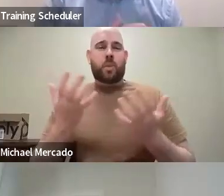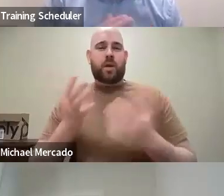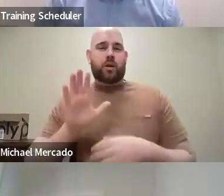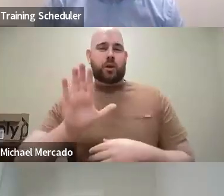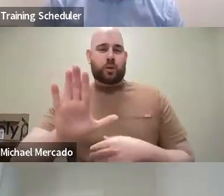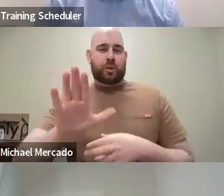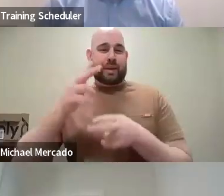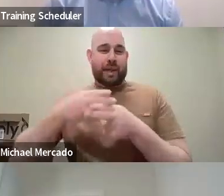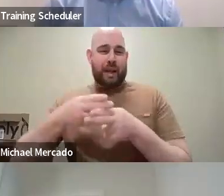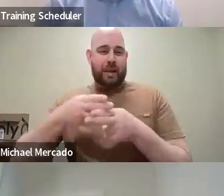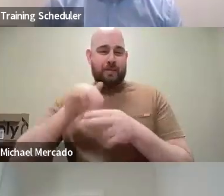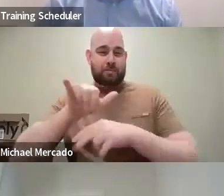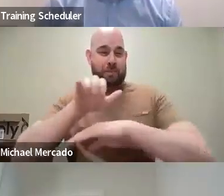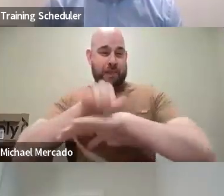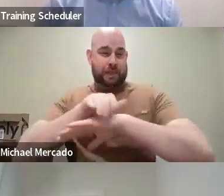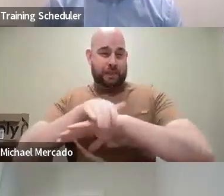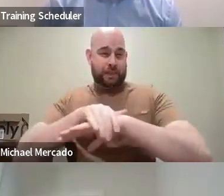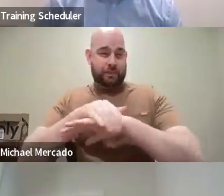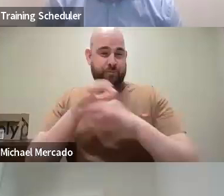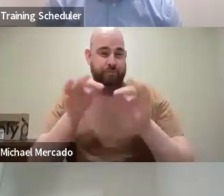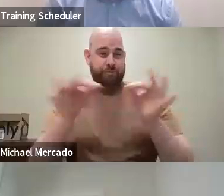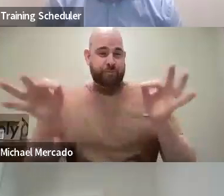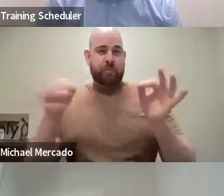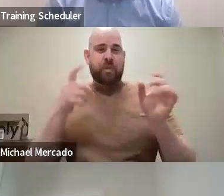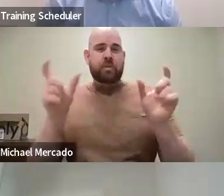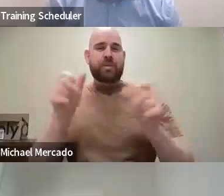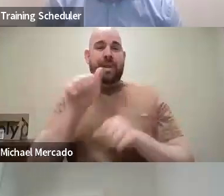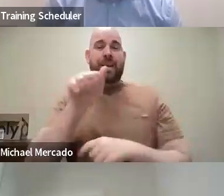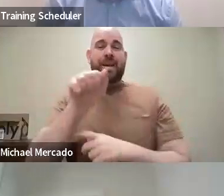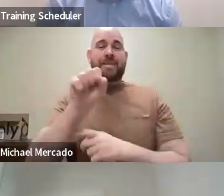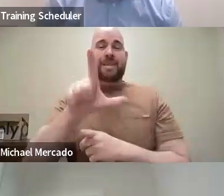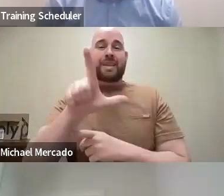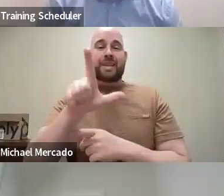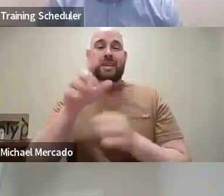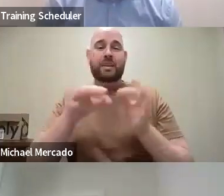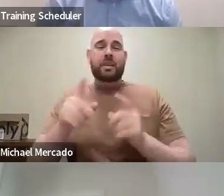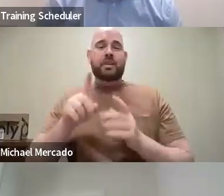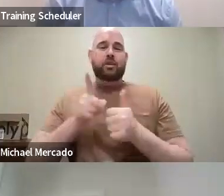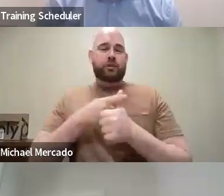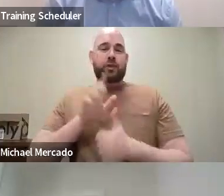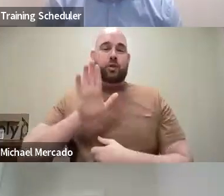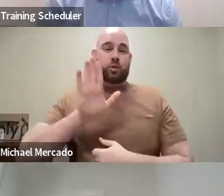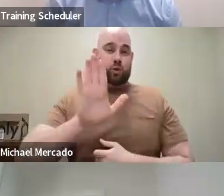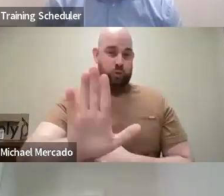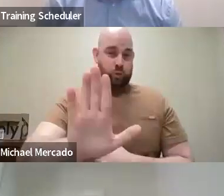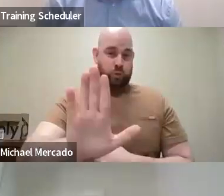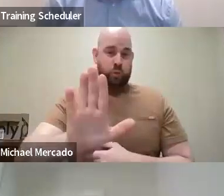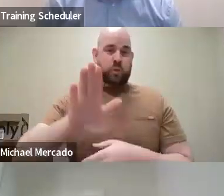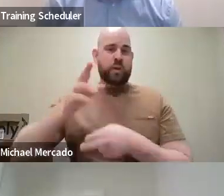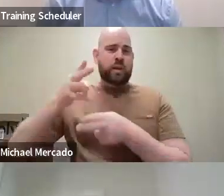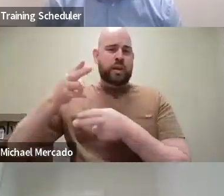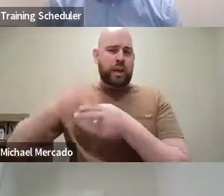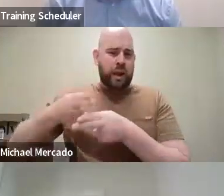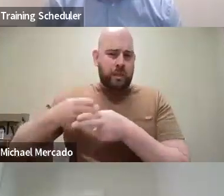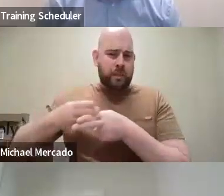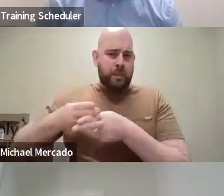name. Next, we have what is your name? So that's how you would say it in English. In sign language, you're